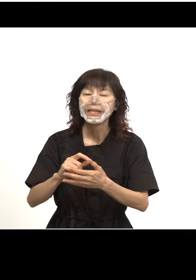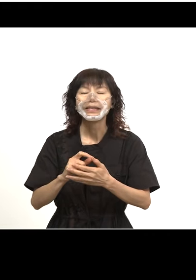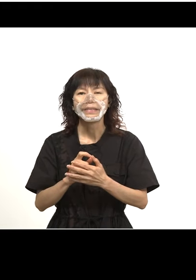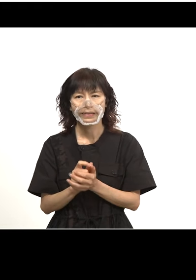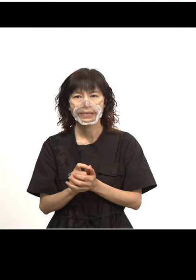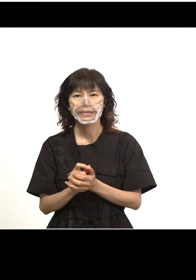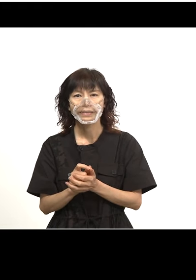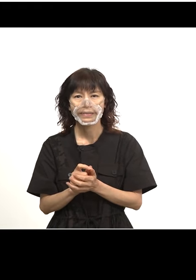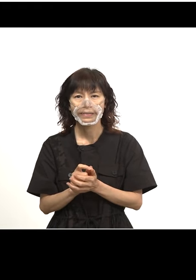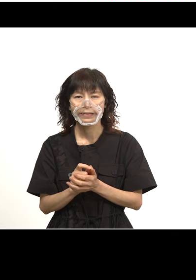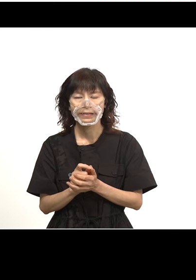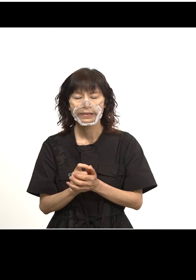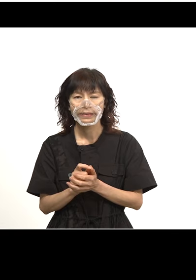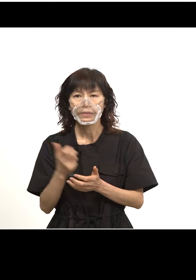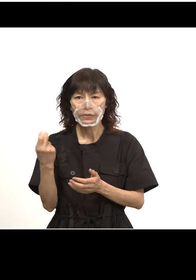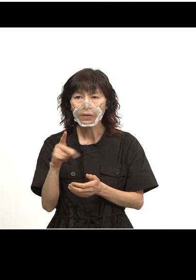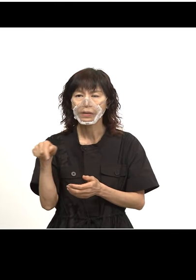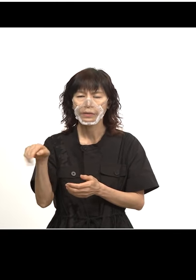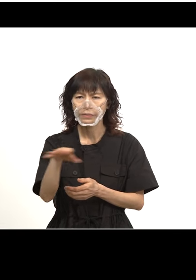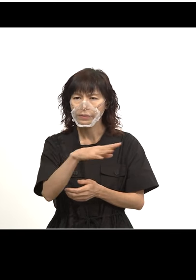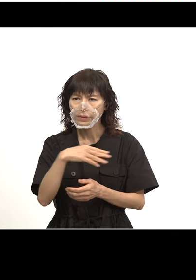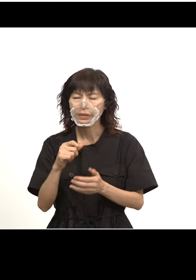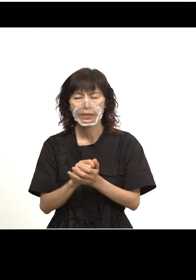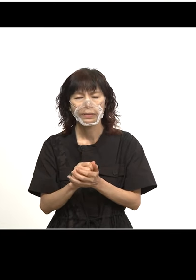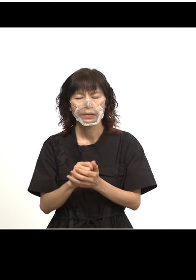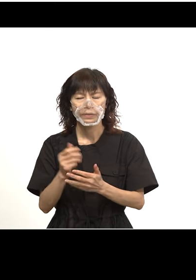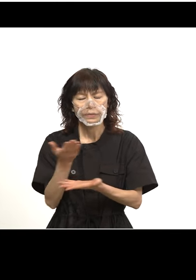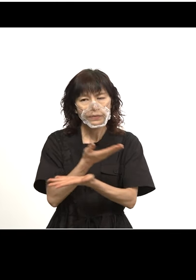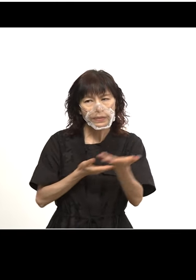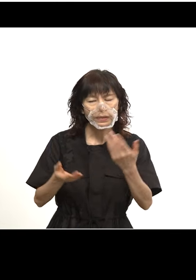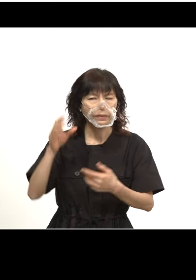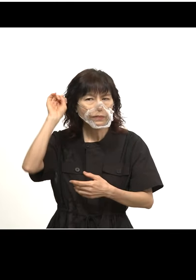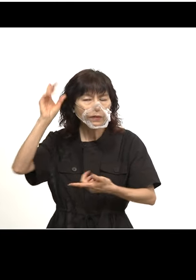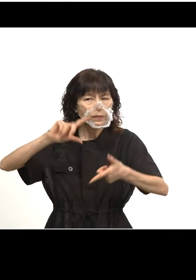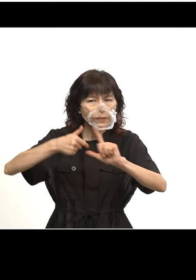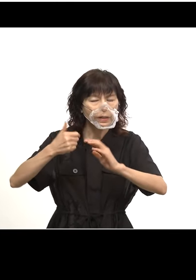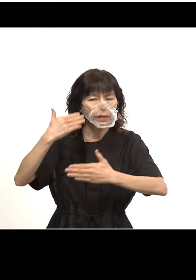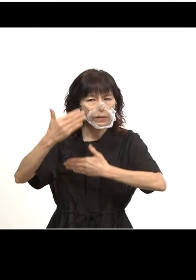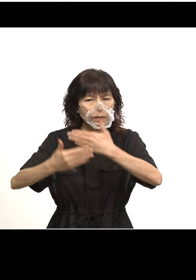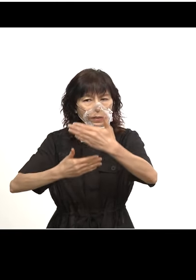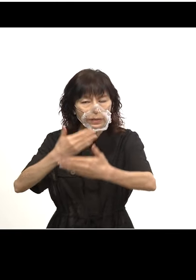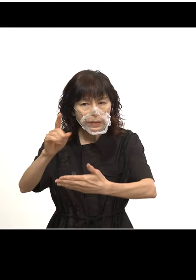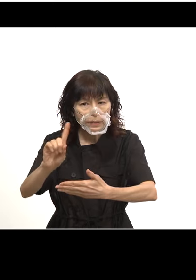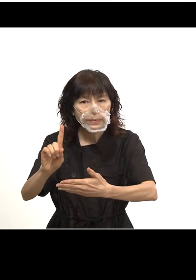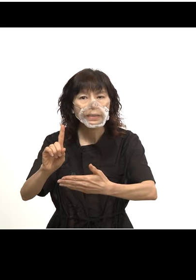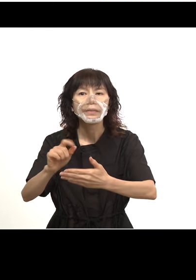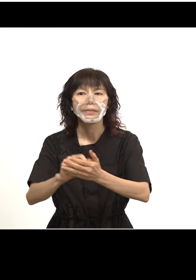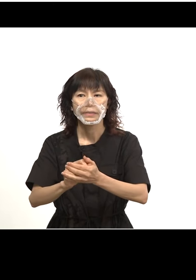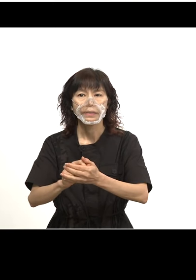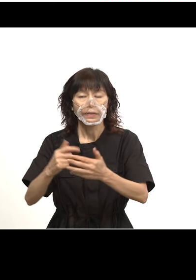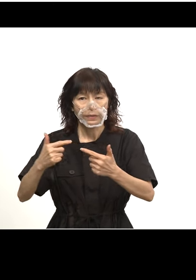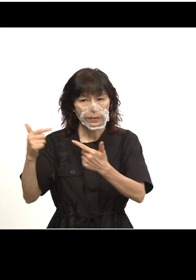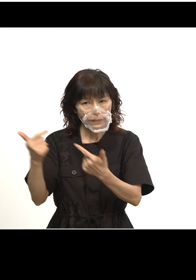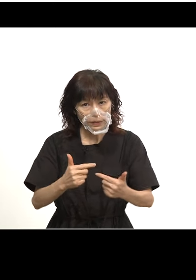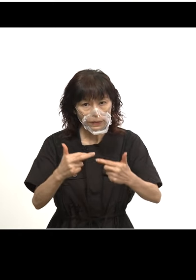directions for future sustainable practices. Our discussion will be divided into two parts. Part one will be conducted